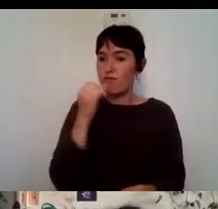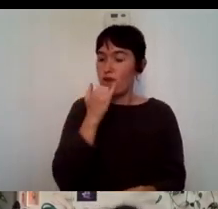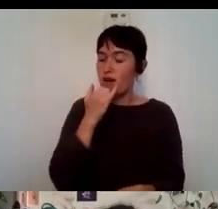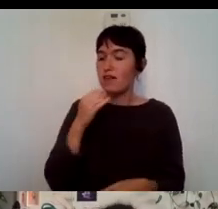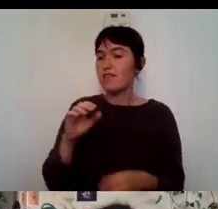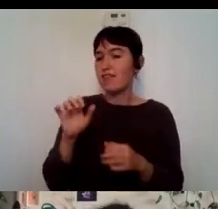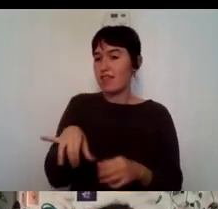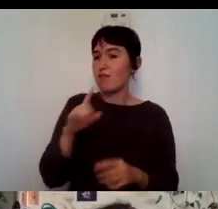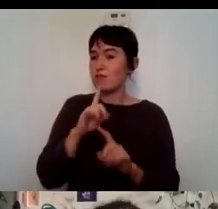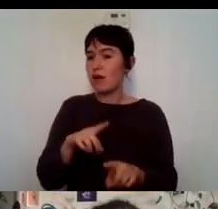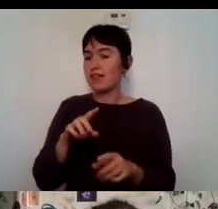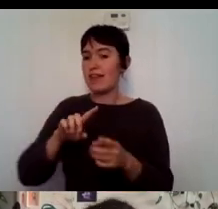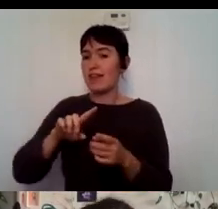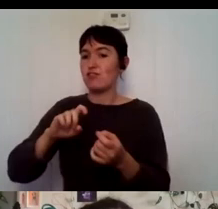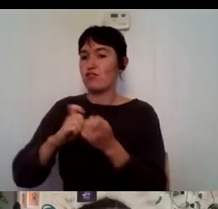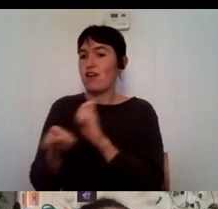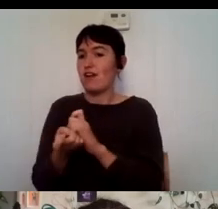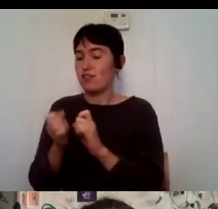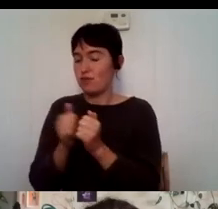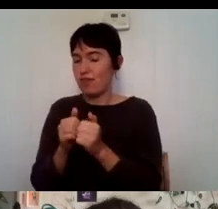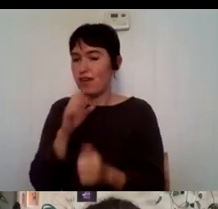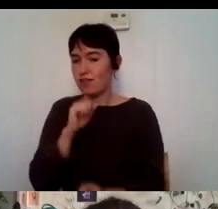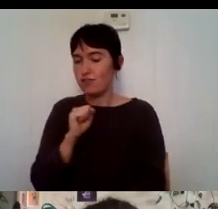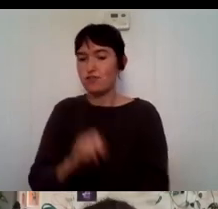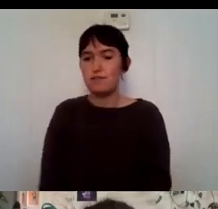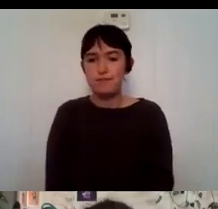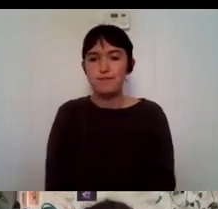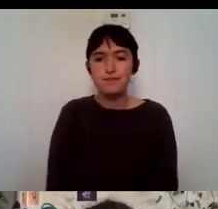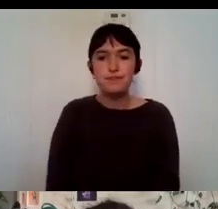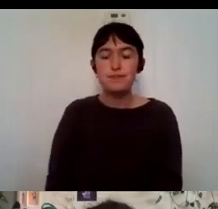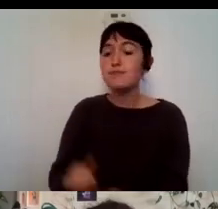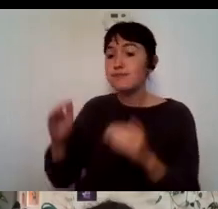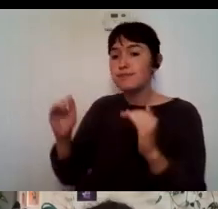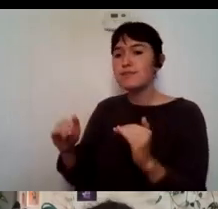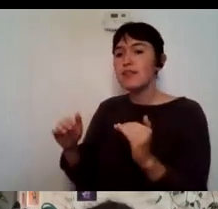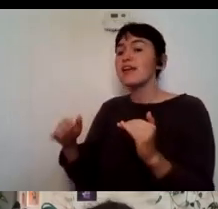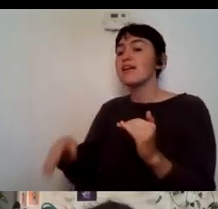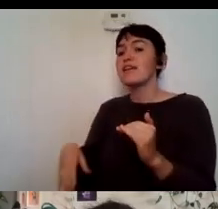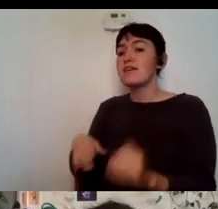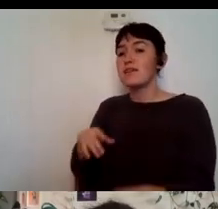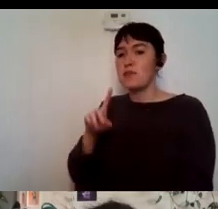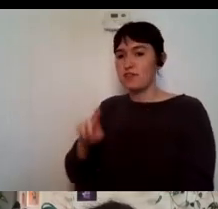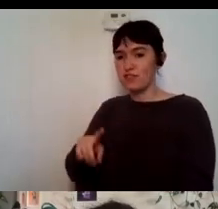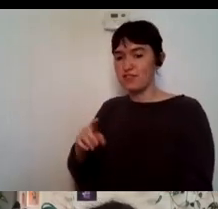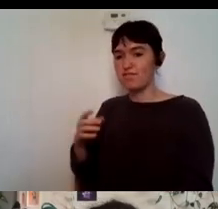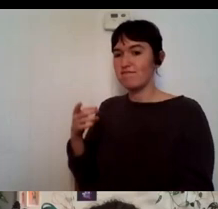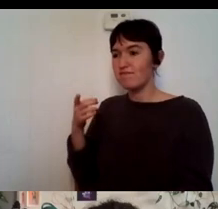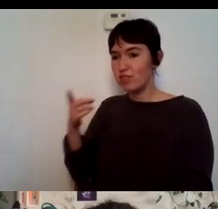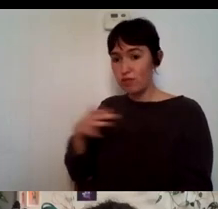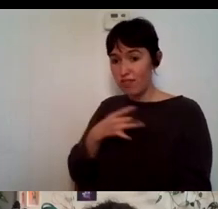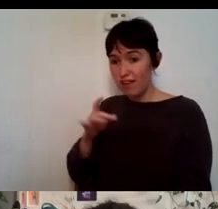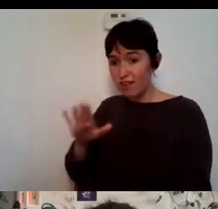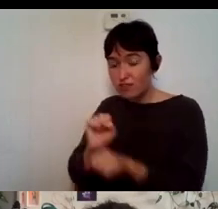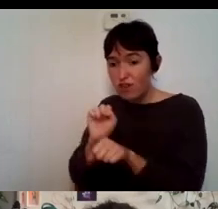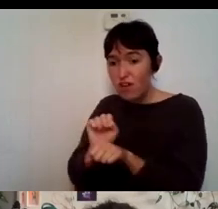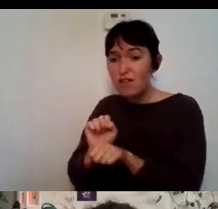from ETN. Do you like your job, and what is your favorite part of your job? Yeah, so really like